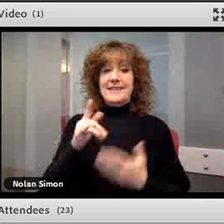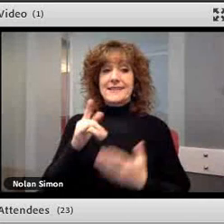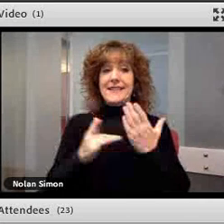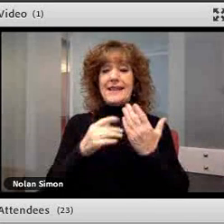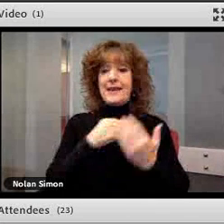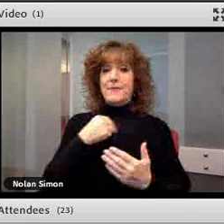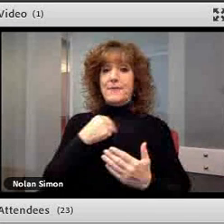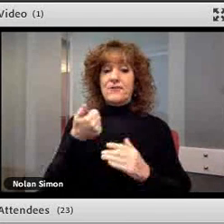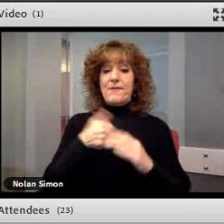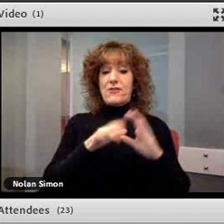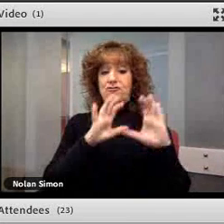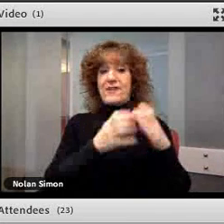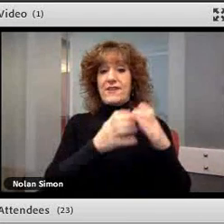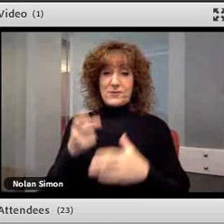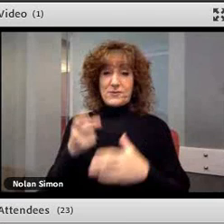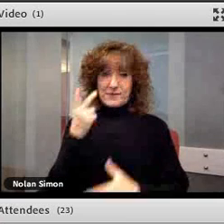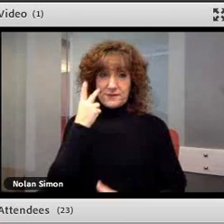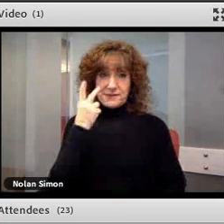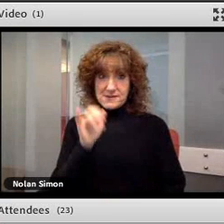under Categories?